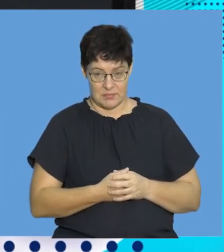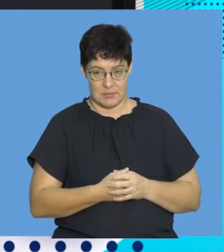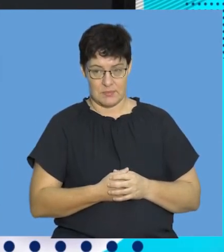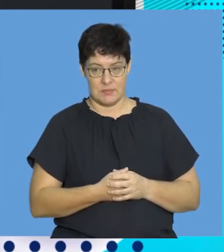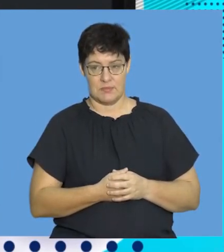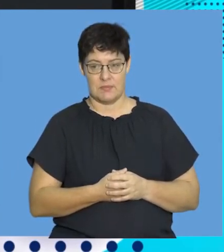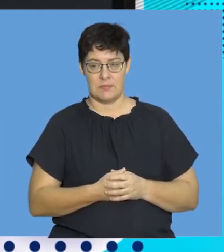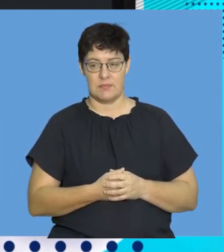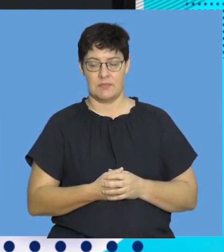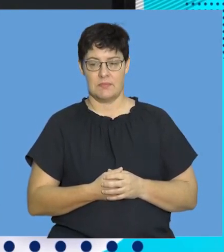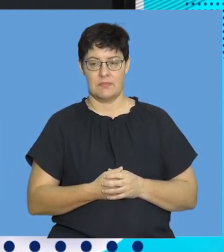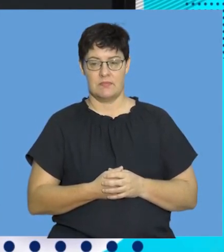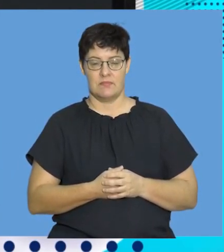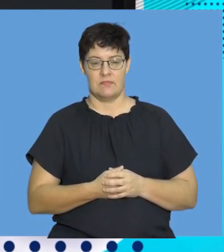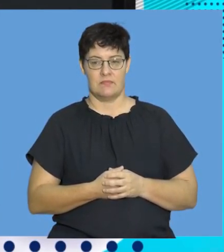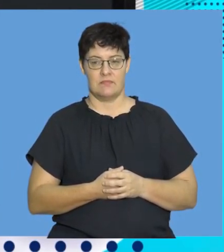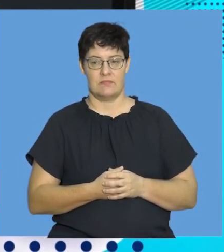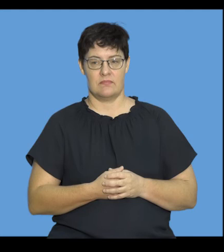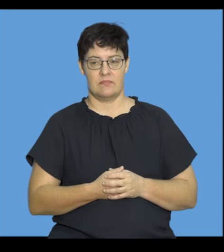with.